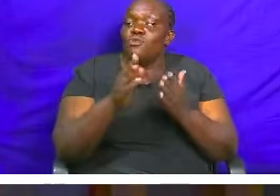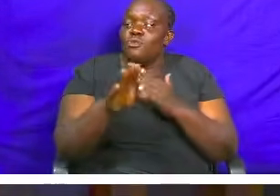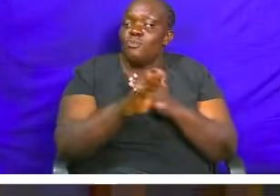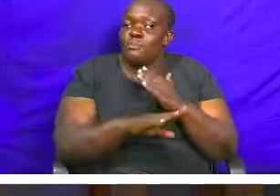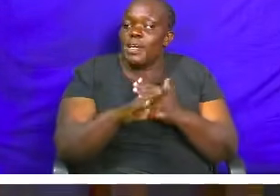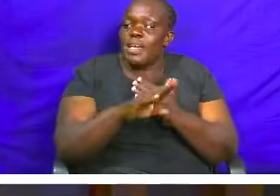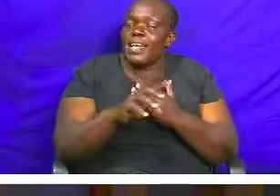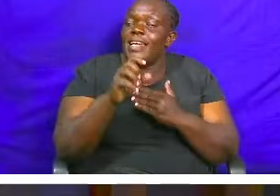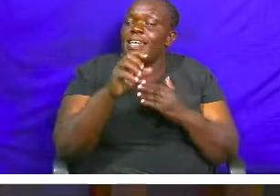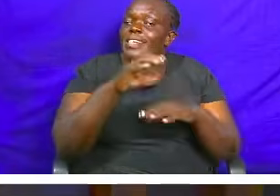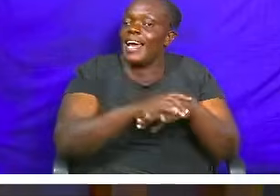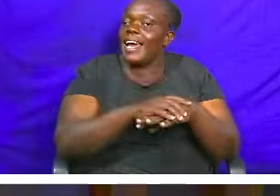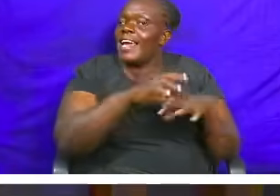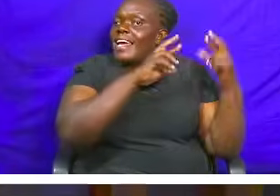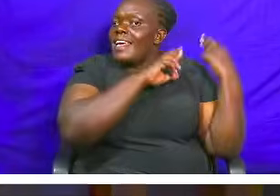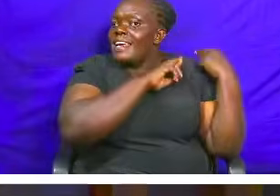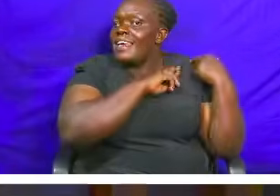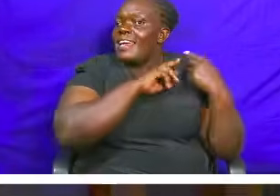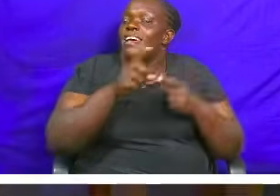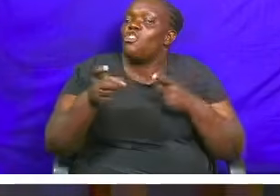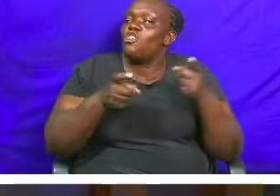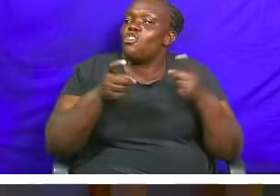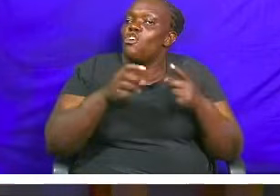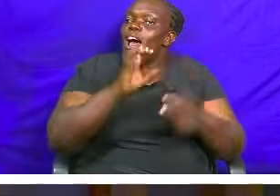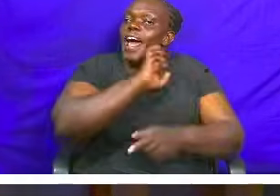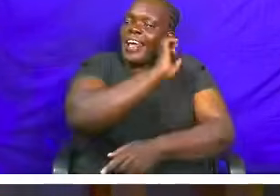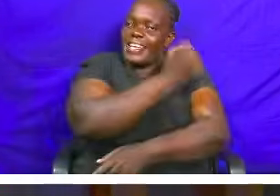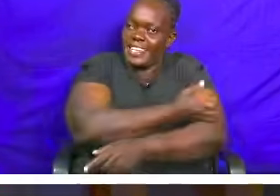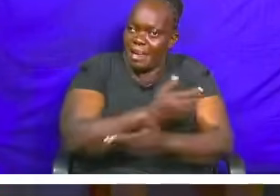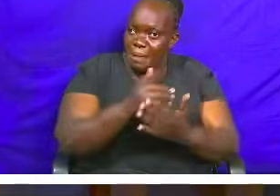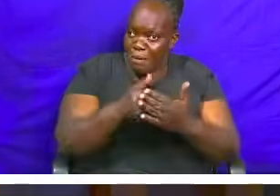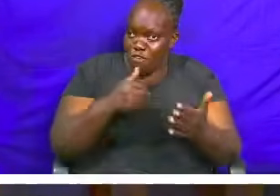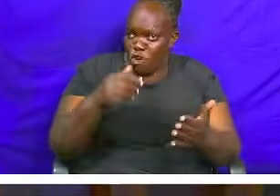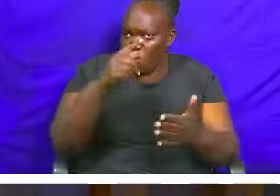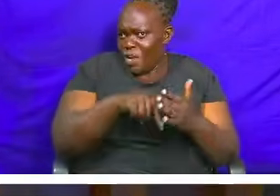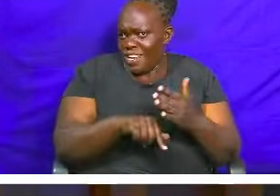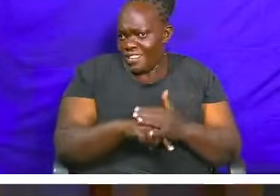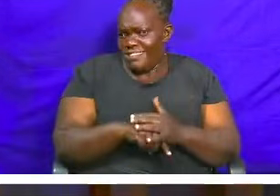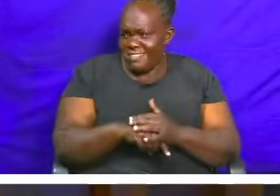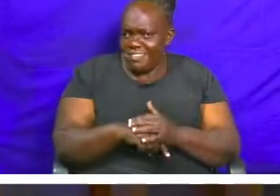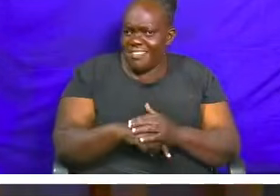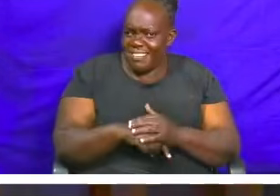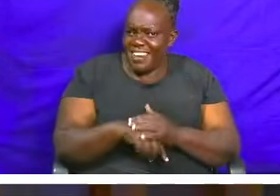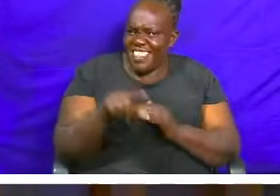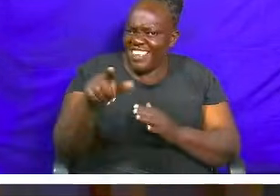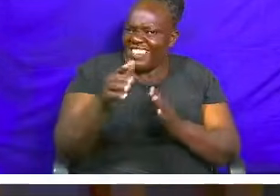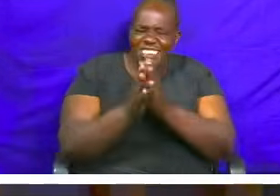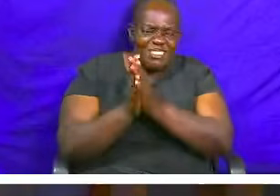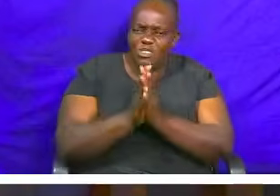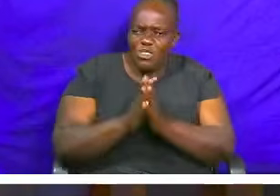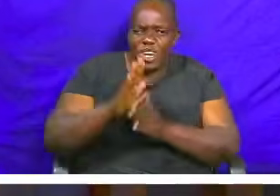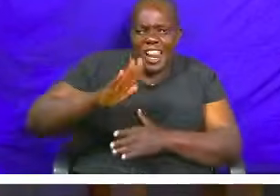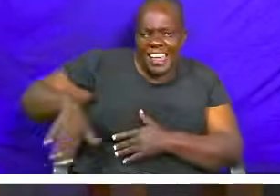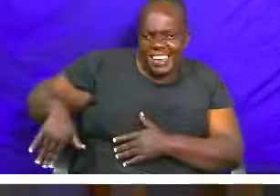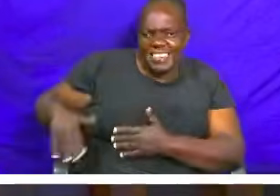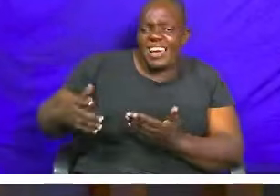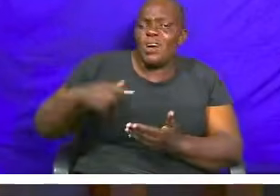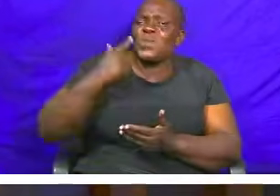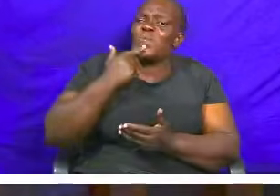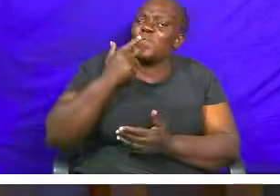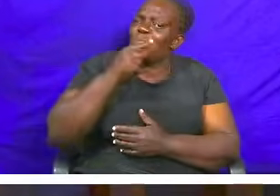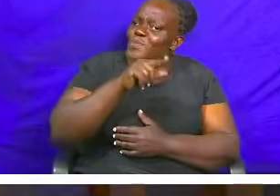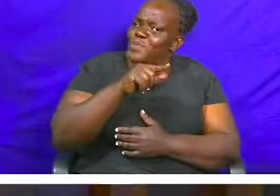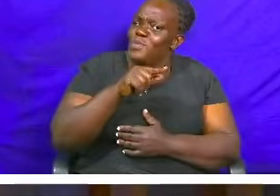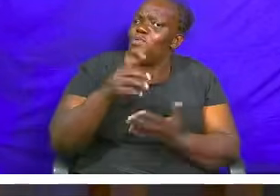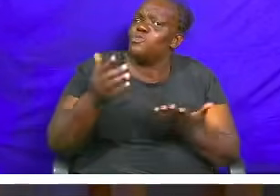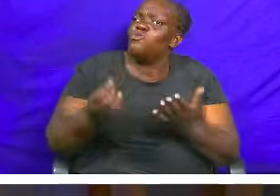with the responsibility of regulating energy and No, petrol. before you come to what you regulate, hiyo ni baadaye. Who is Engineer Kinywa? Where